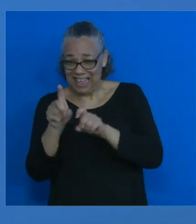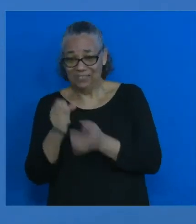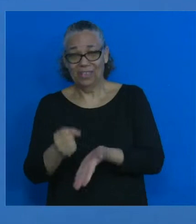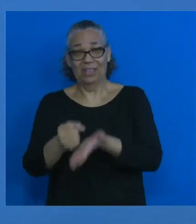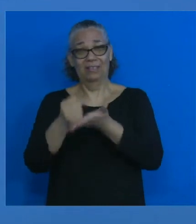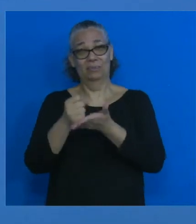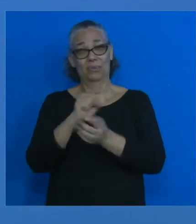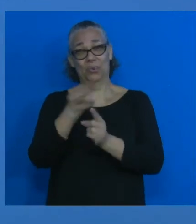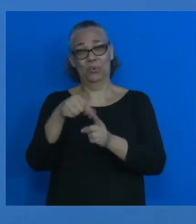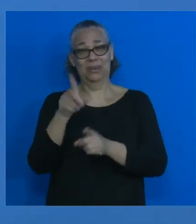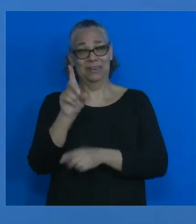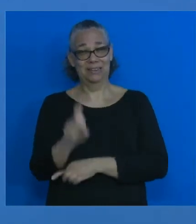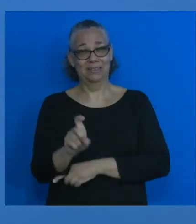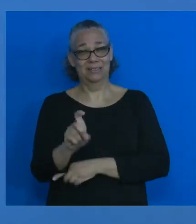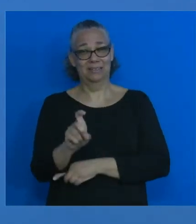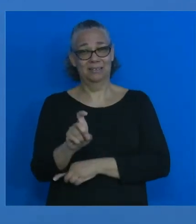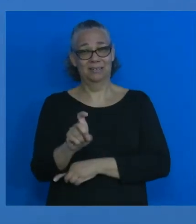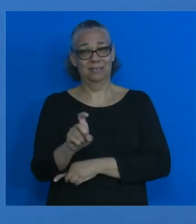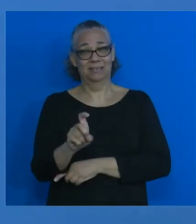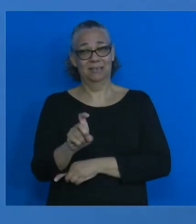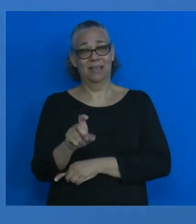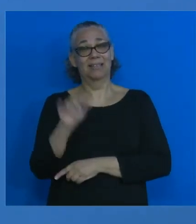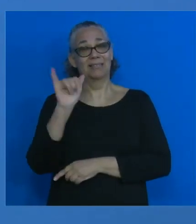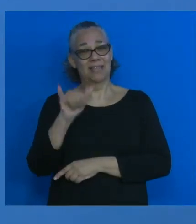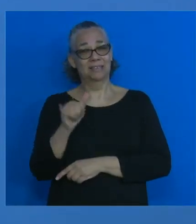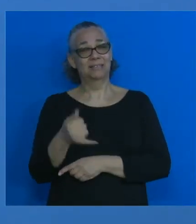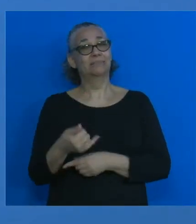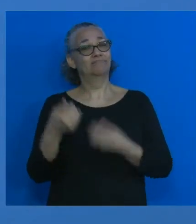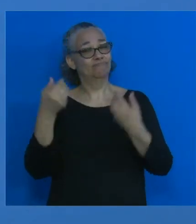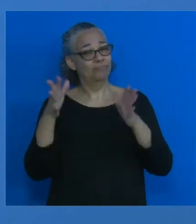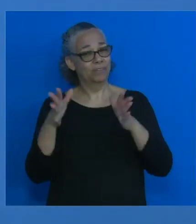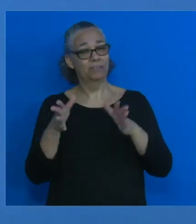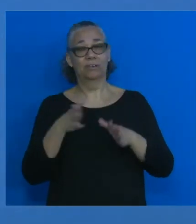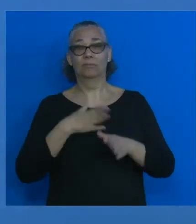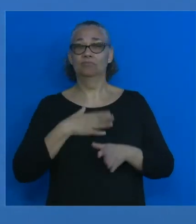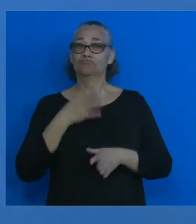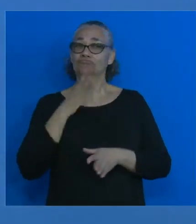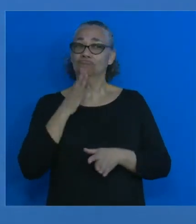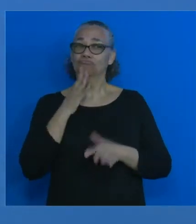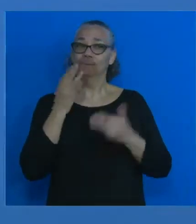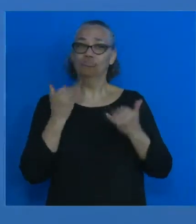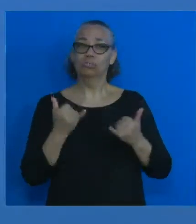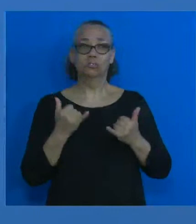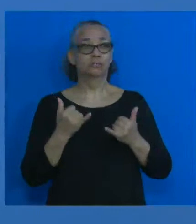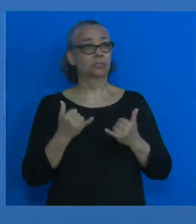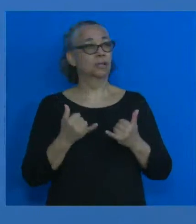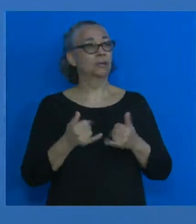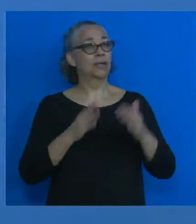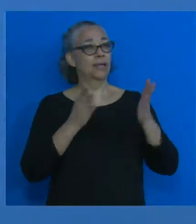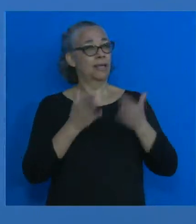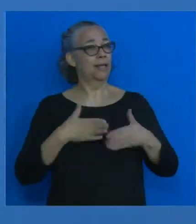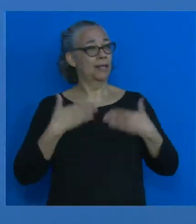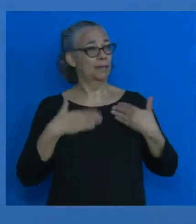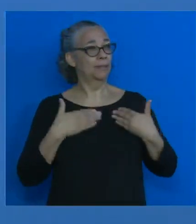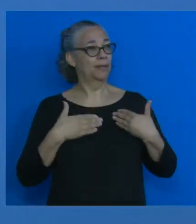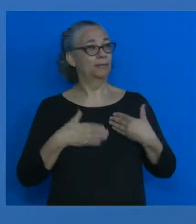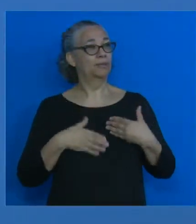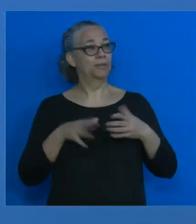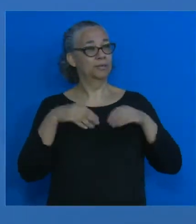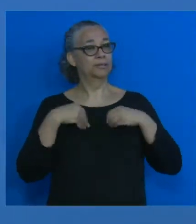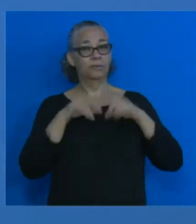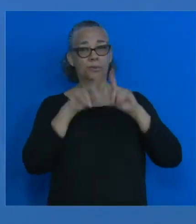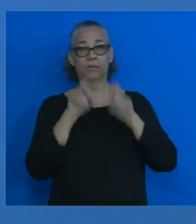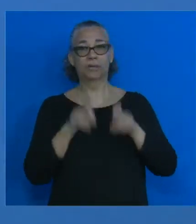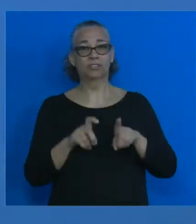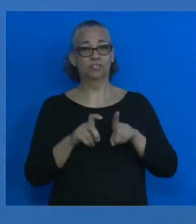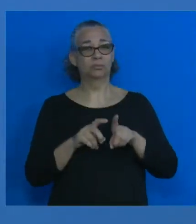we need it. Thus concludes my remarks for today, and I'm happy to take any questions that members of the public may have